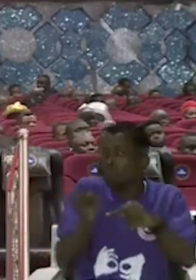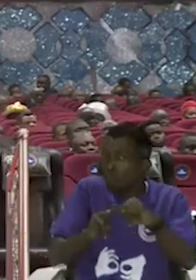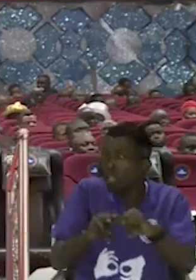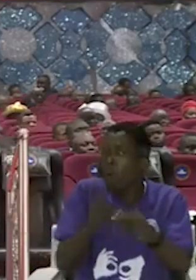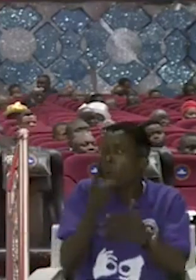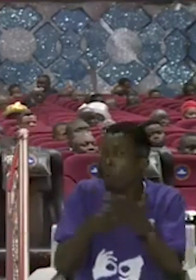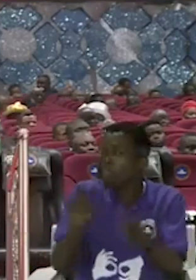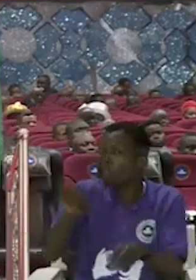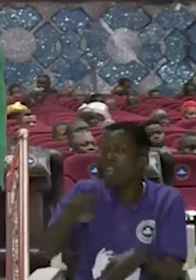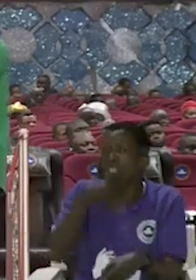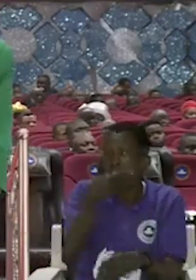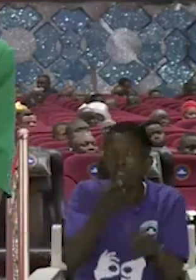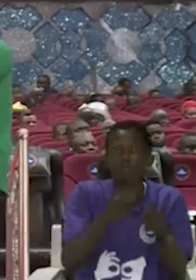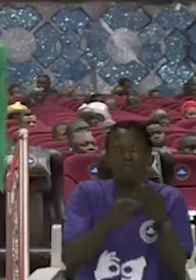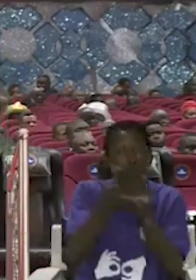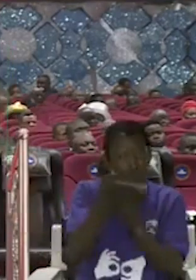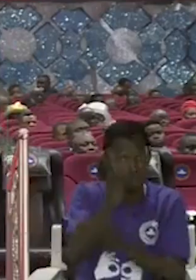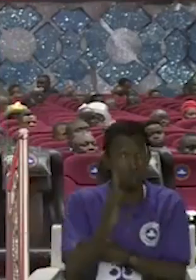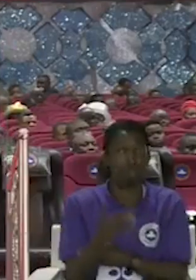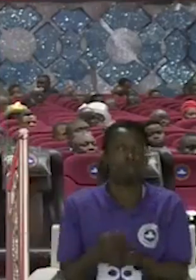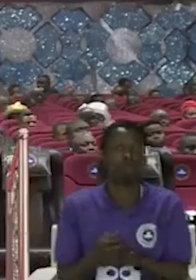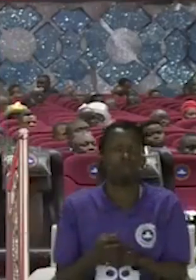God.